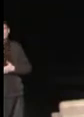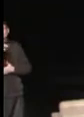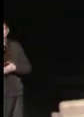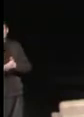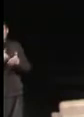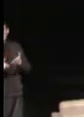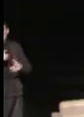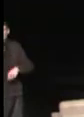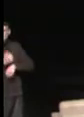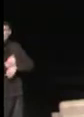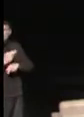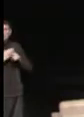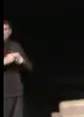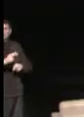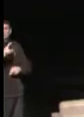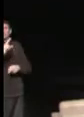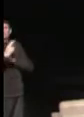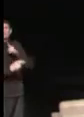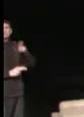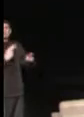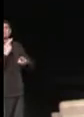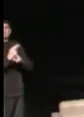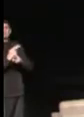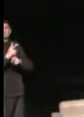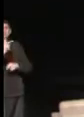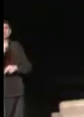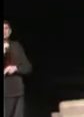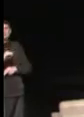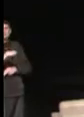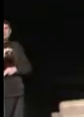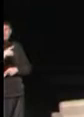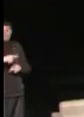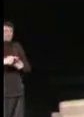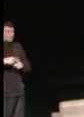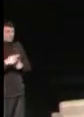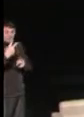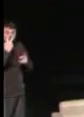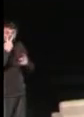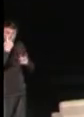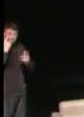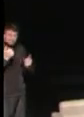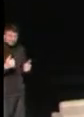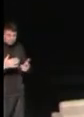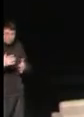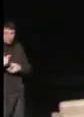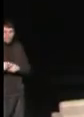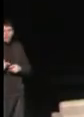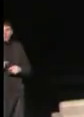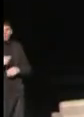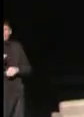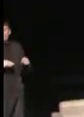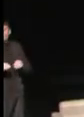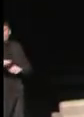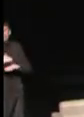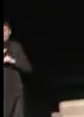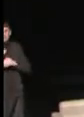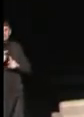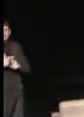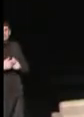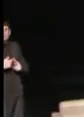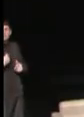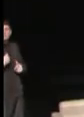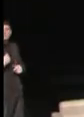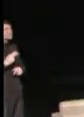universal keypad. So this allows a visitor with a mobility impairment or a vision impairment to navigate a touchscreen